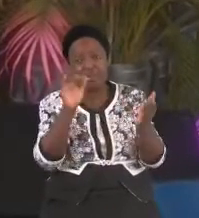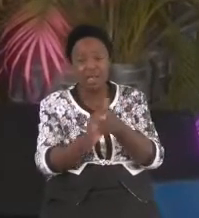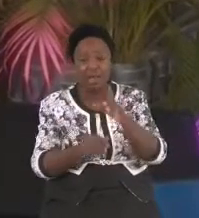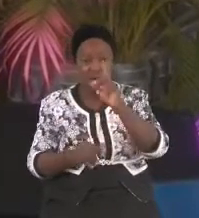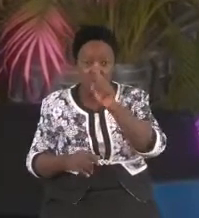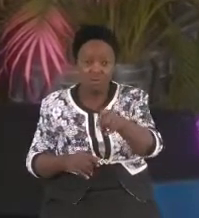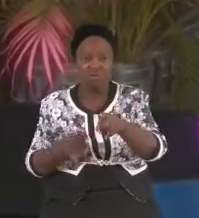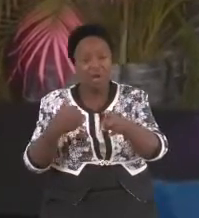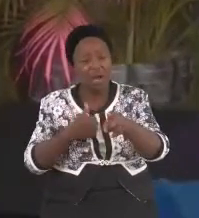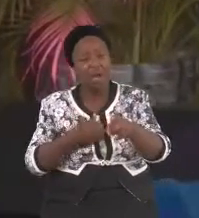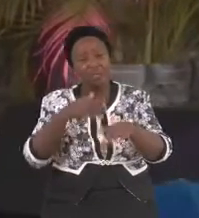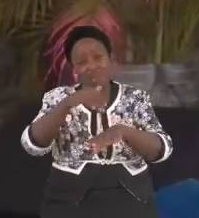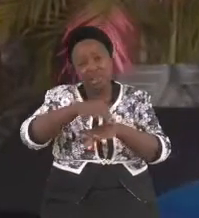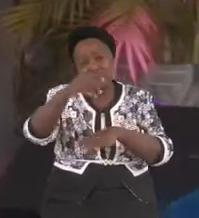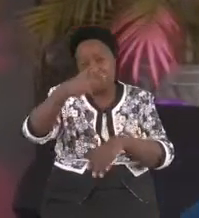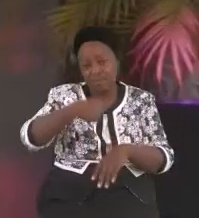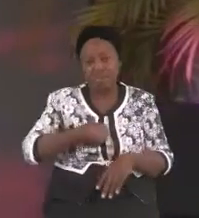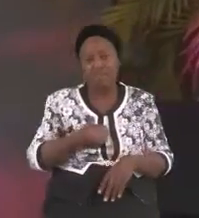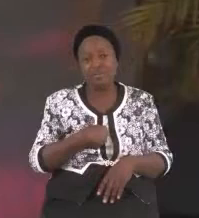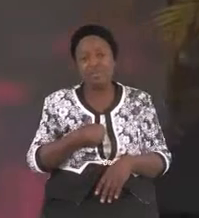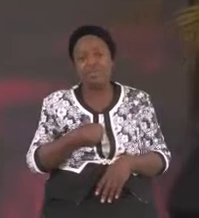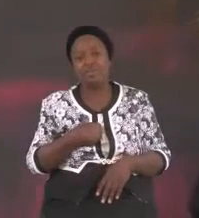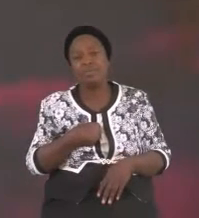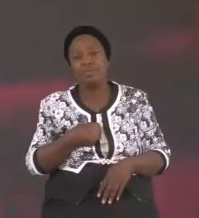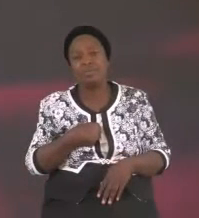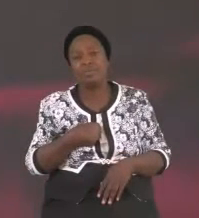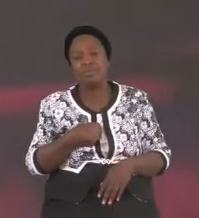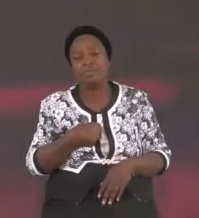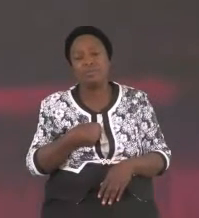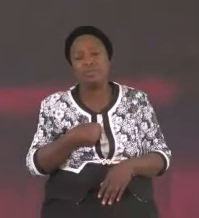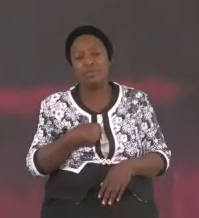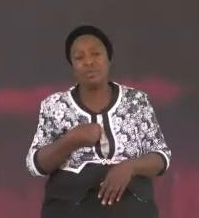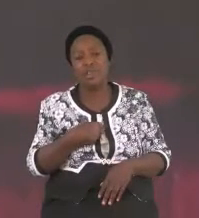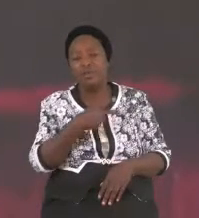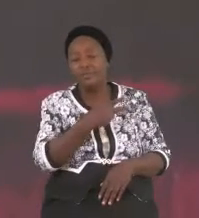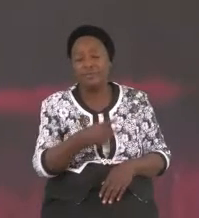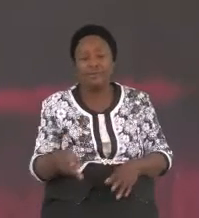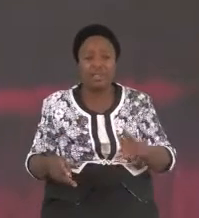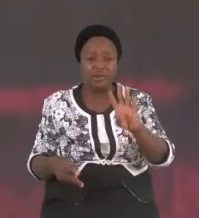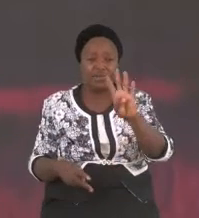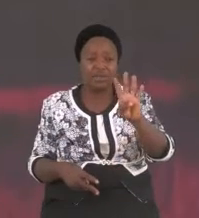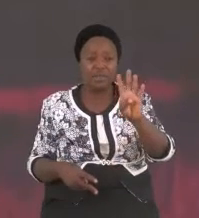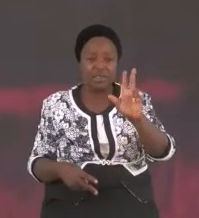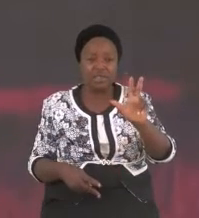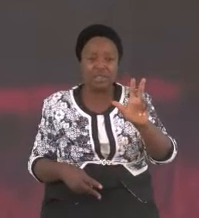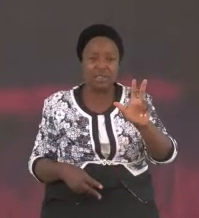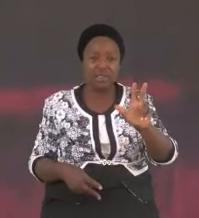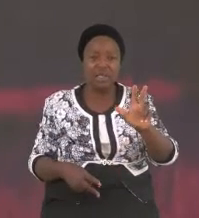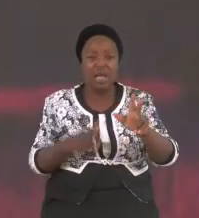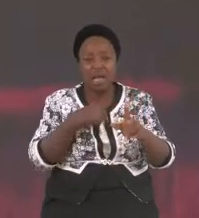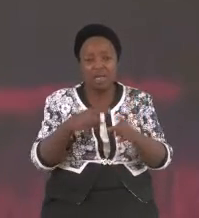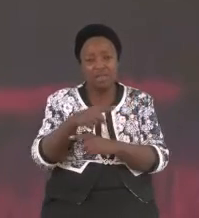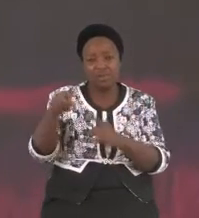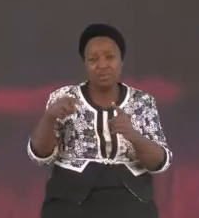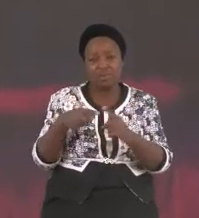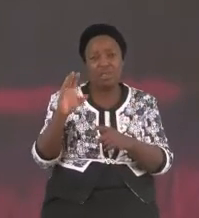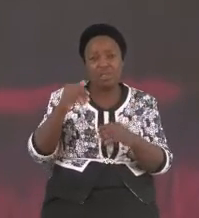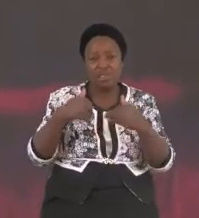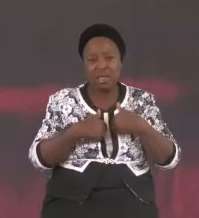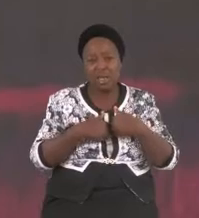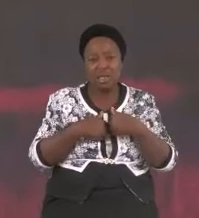me i once said that then he said in verse 43 it was 43 and when he had not